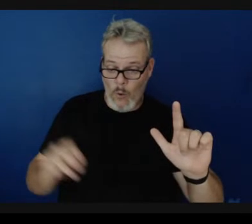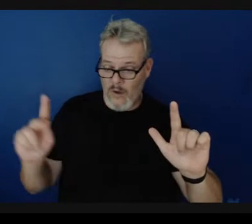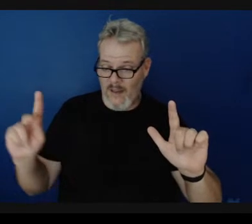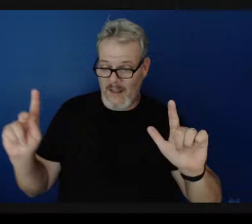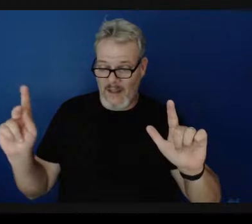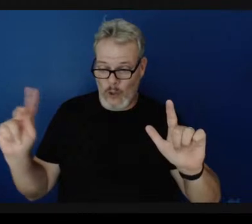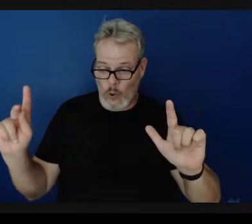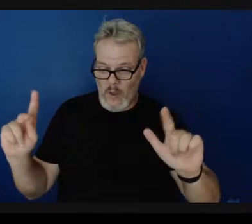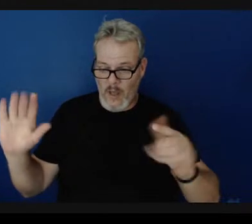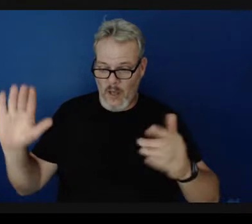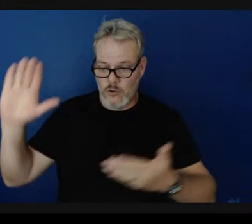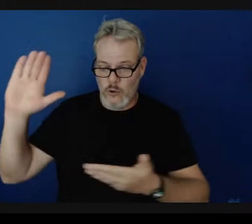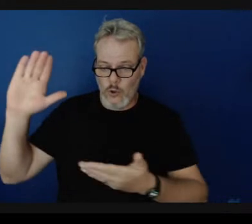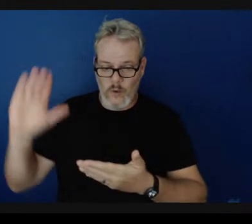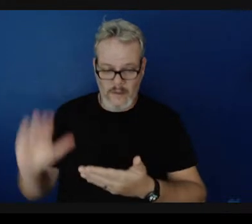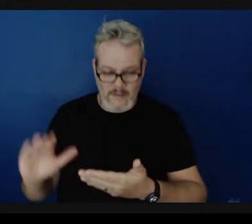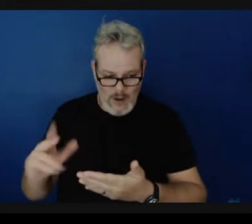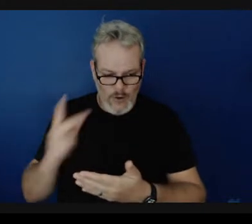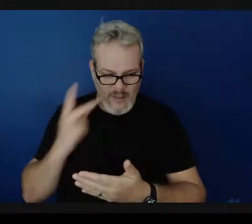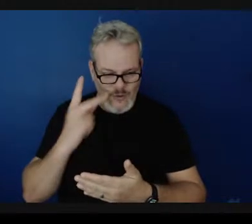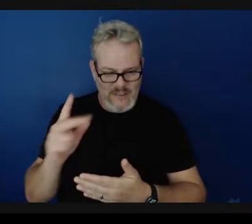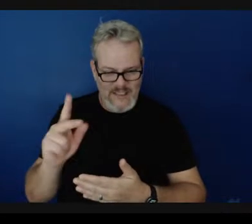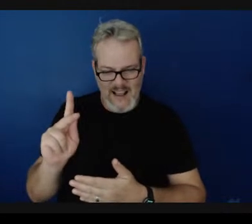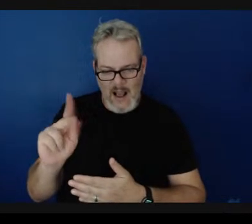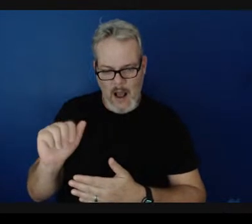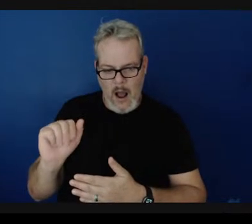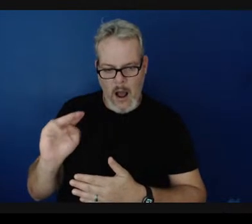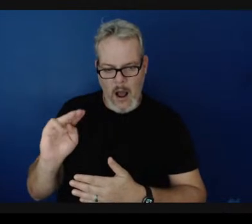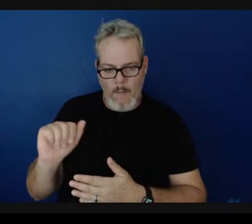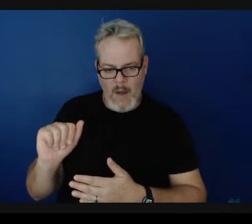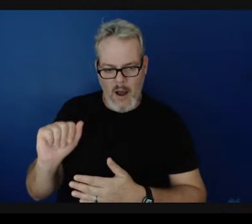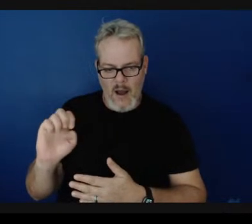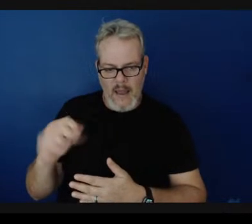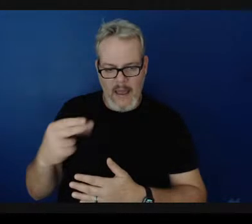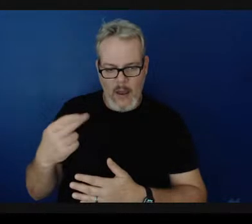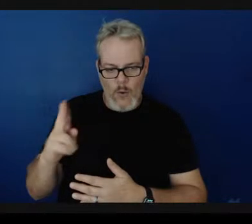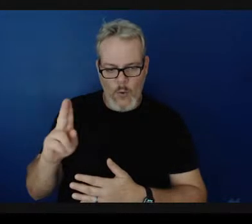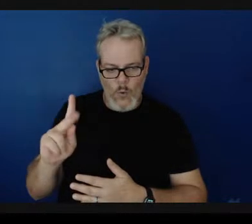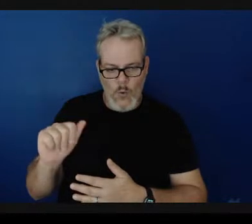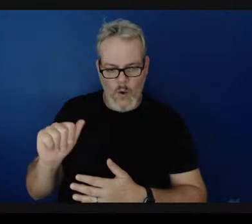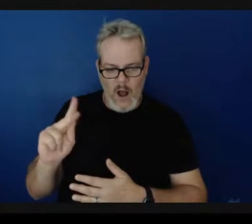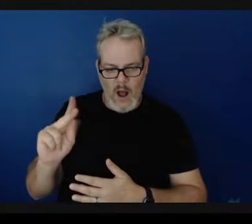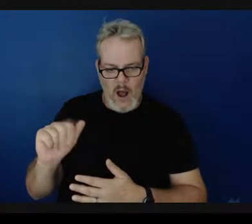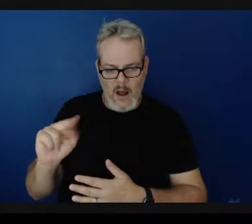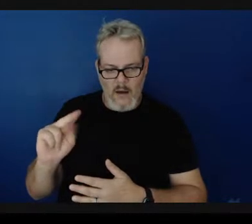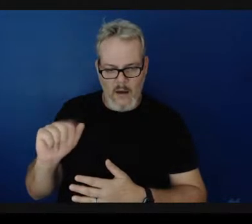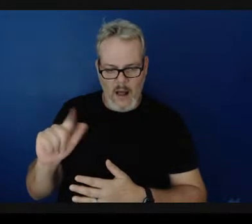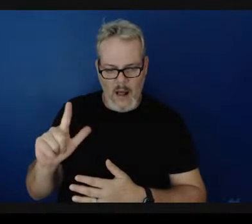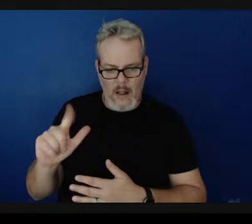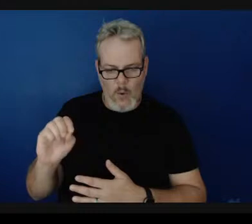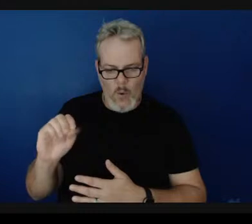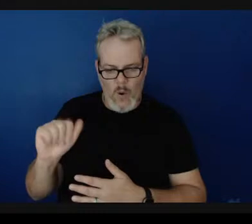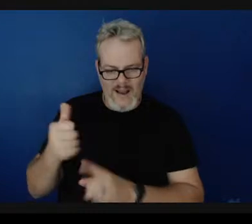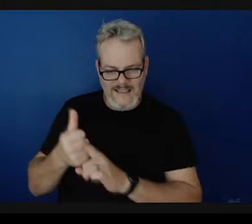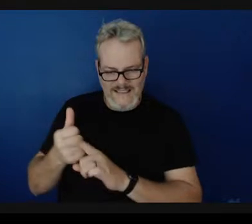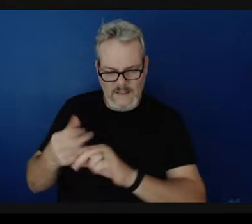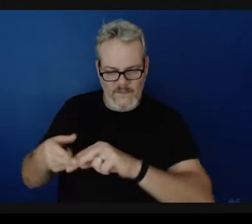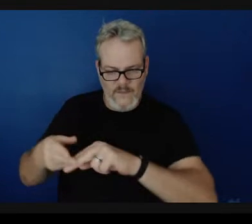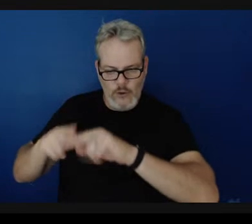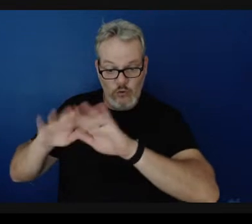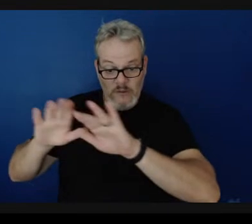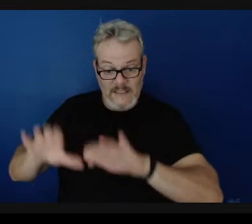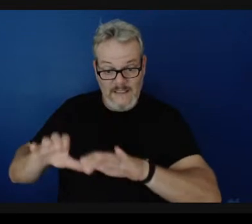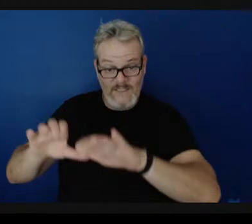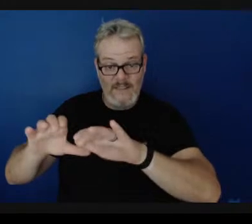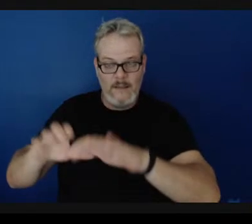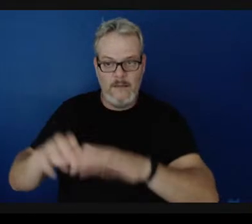Kamehameha increasing in activity? So getting third-partied essentially. Is that? Yeah, I mean, I don't know